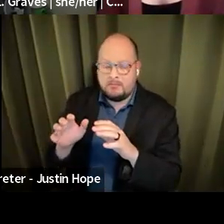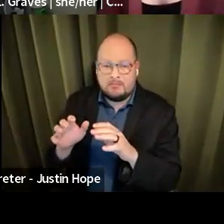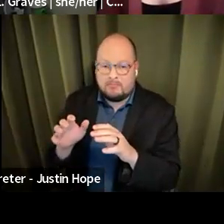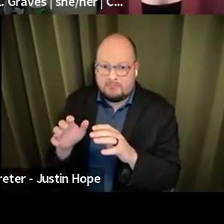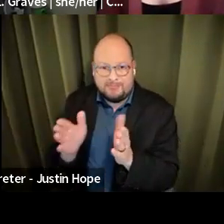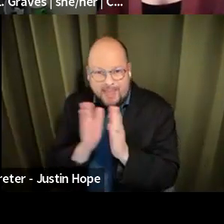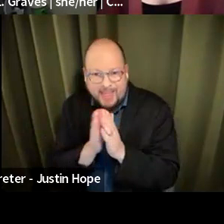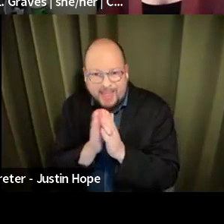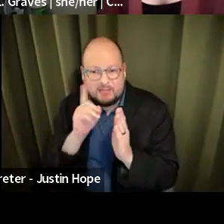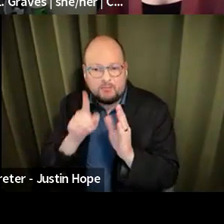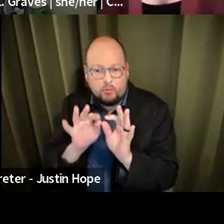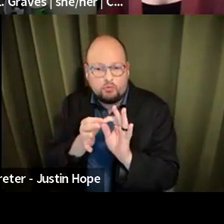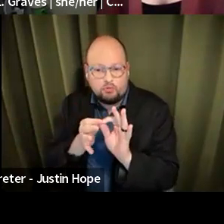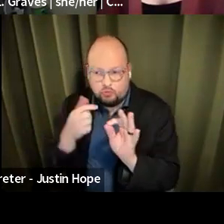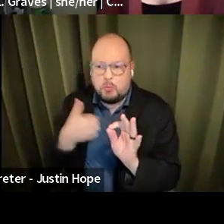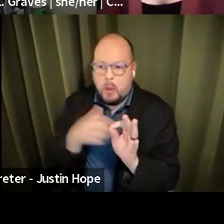I